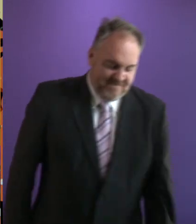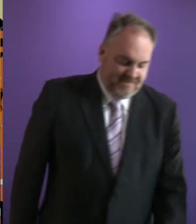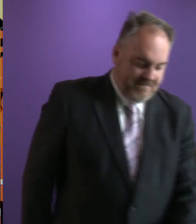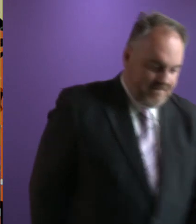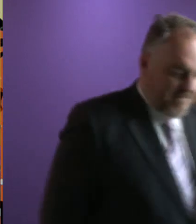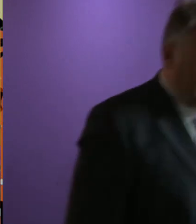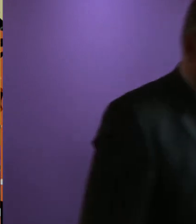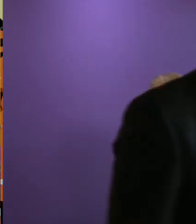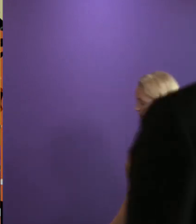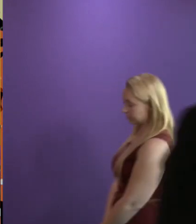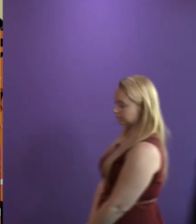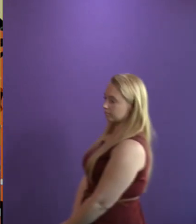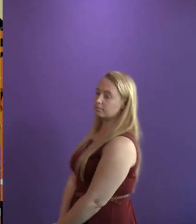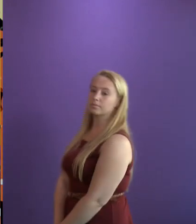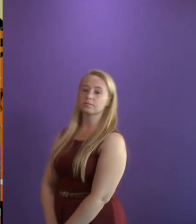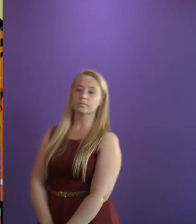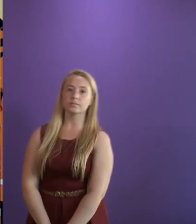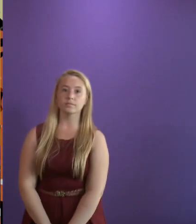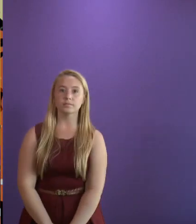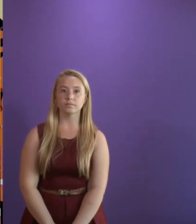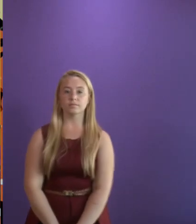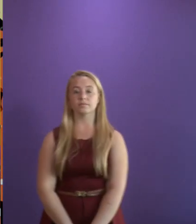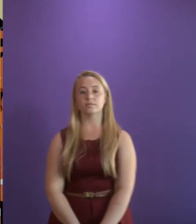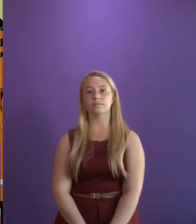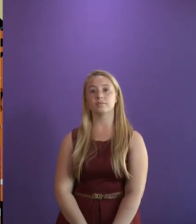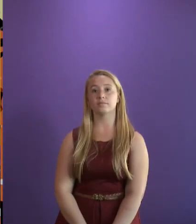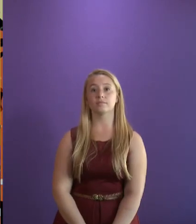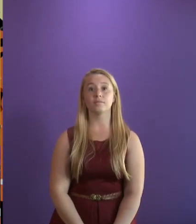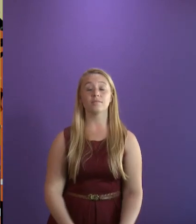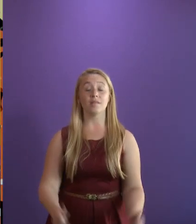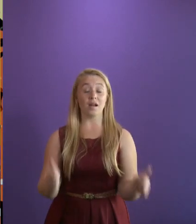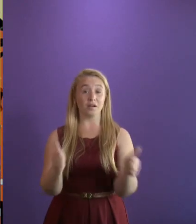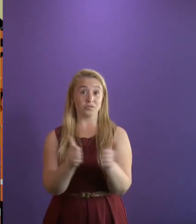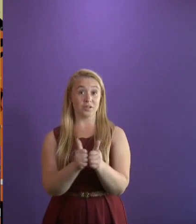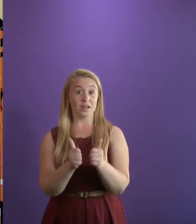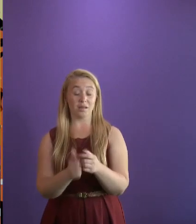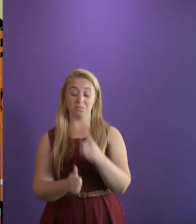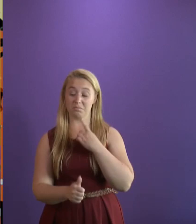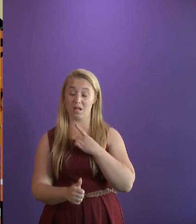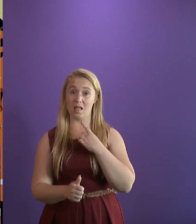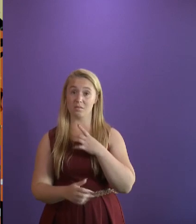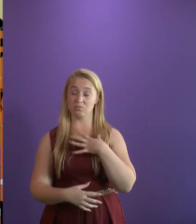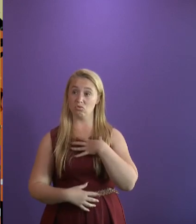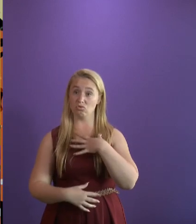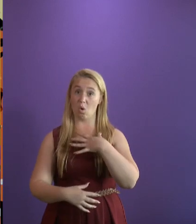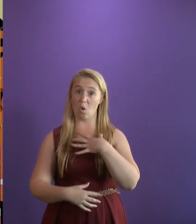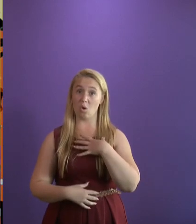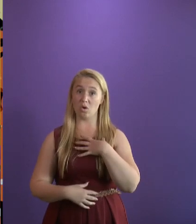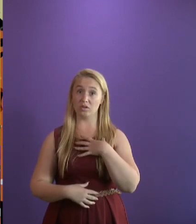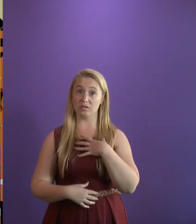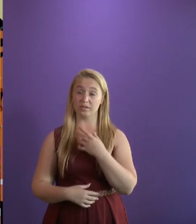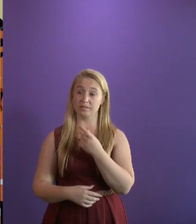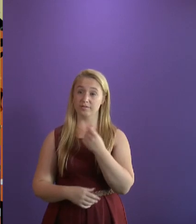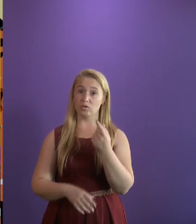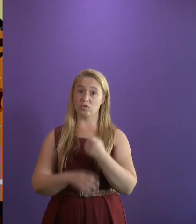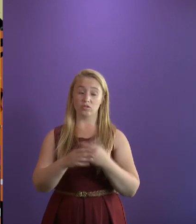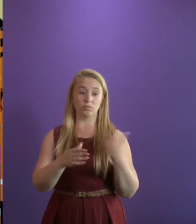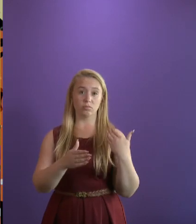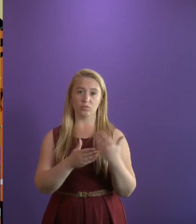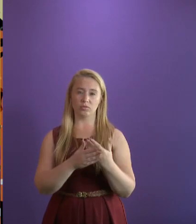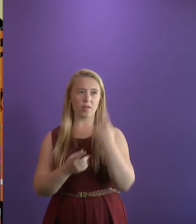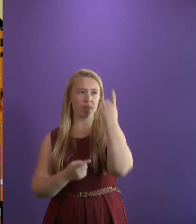mean, I definitely agree with you that I have also been kind of very shocked in my recent years in school, because I mean, you look at where women were 100